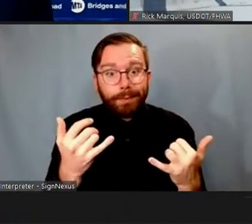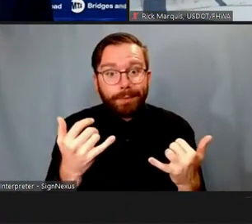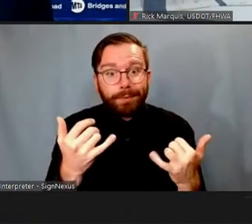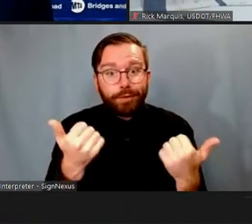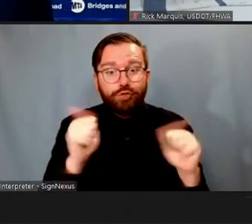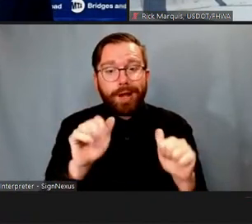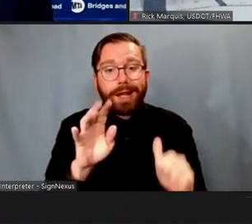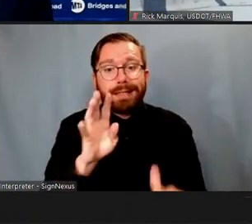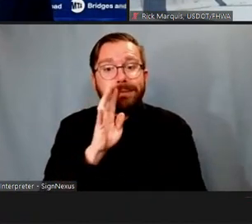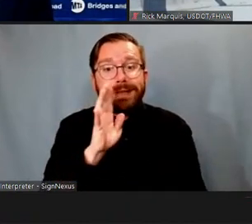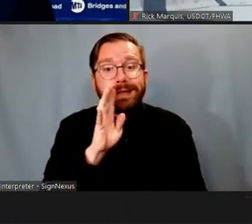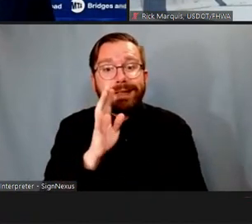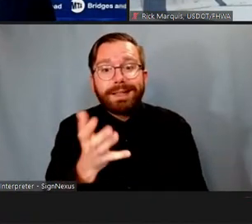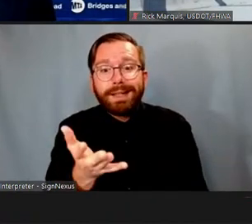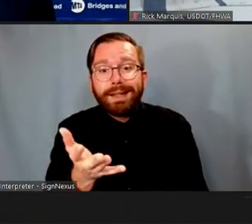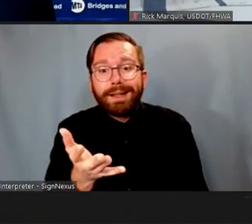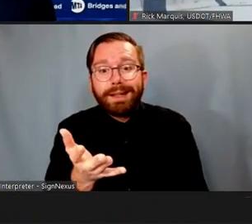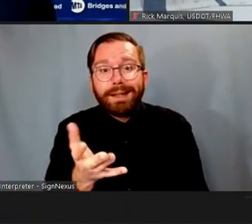speaking